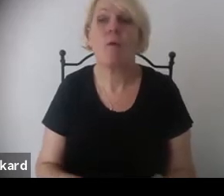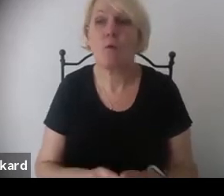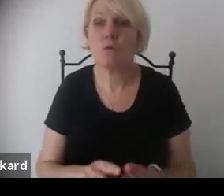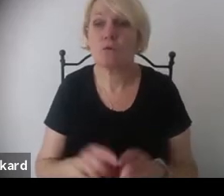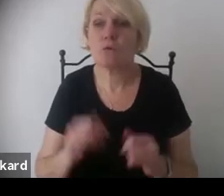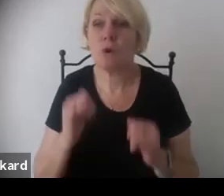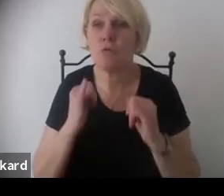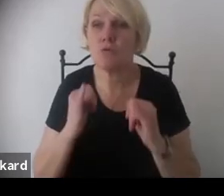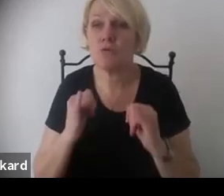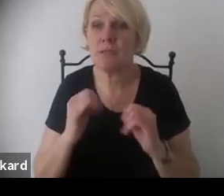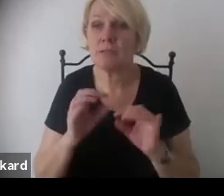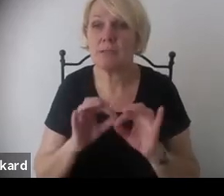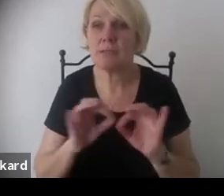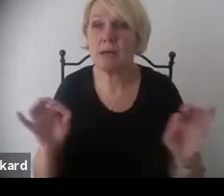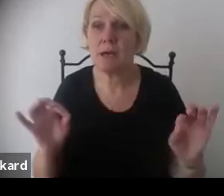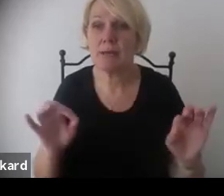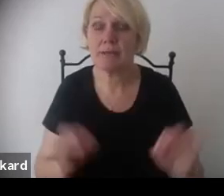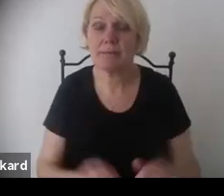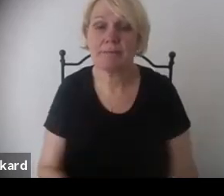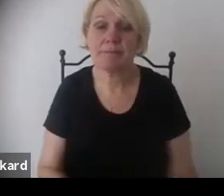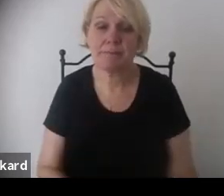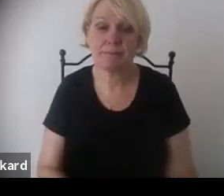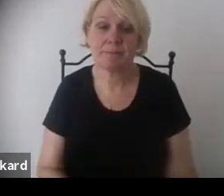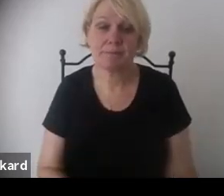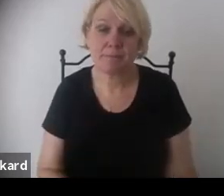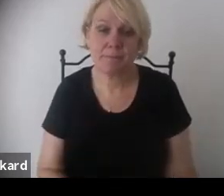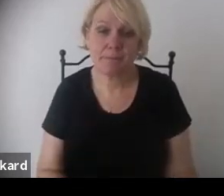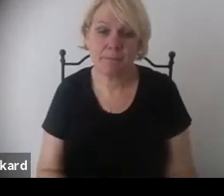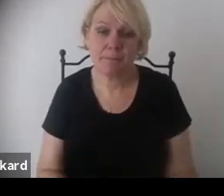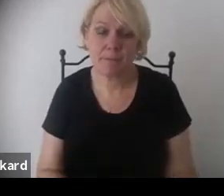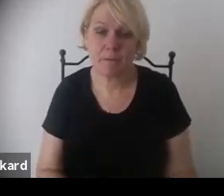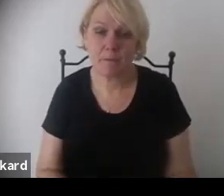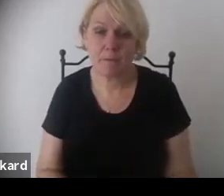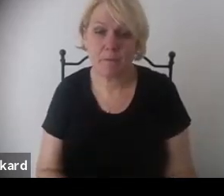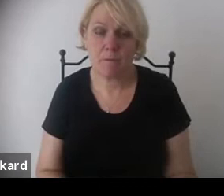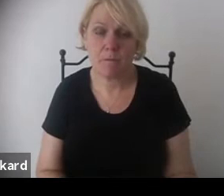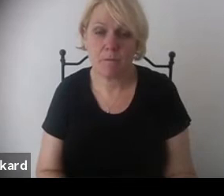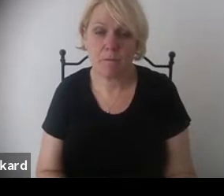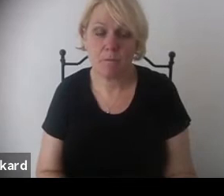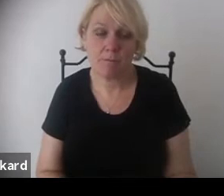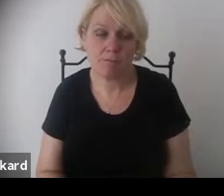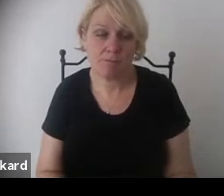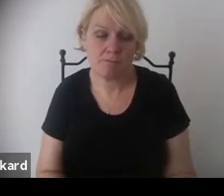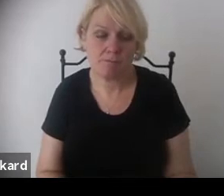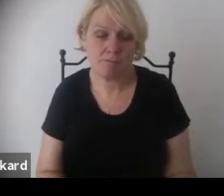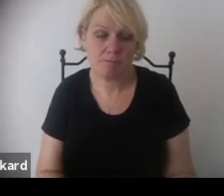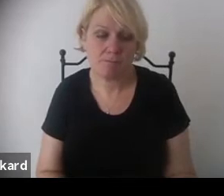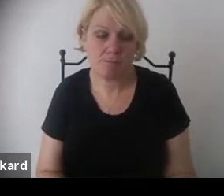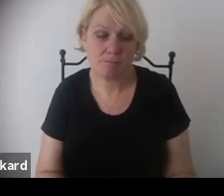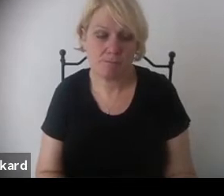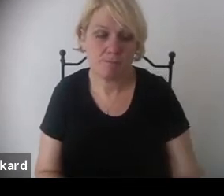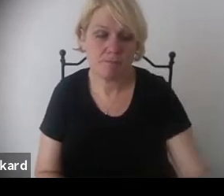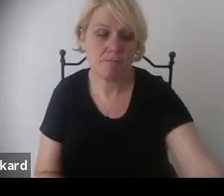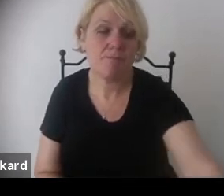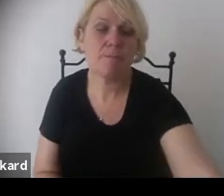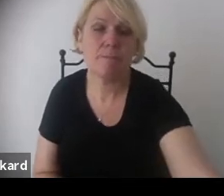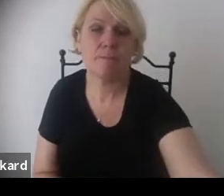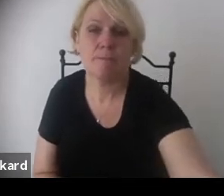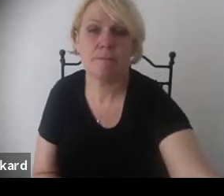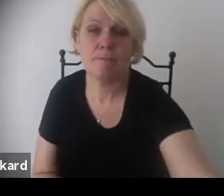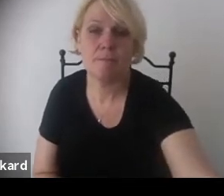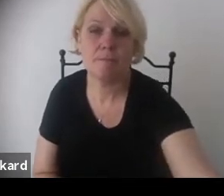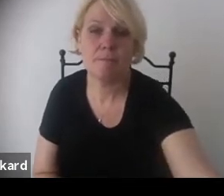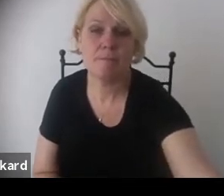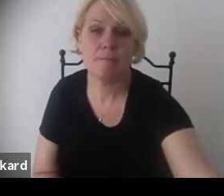Thanks, that's helpful. Yeah, I think, lots of, what was normal just a few months ago